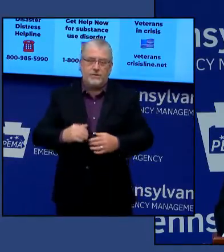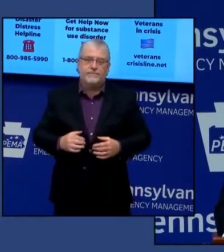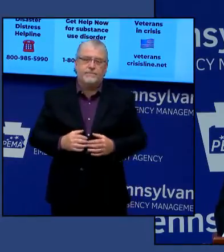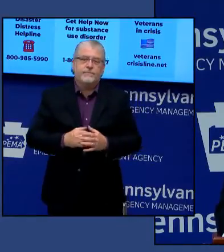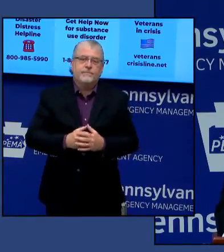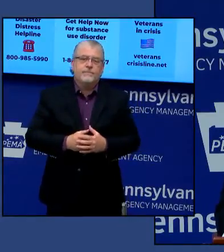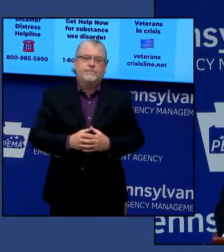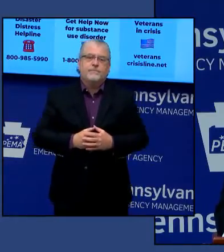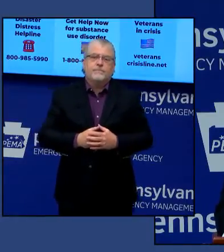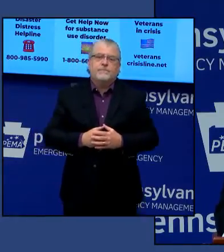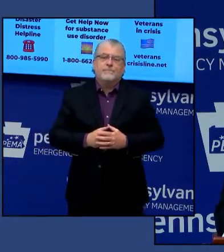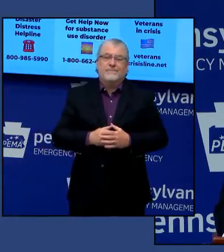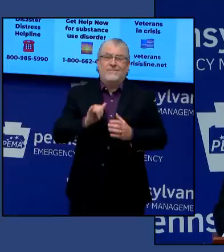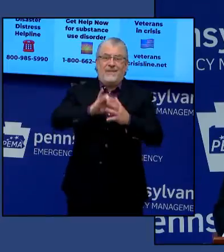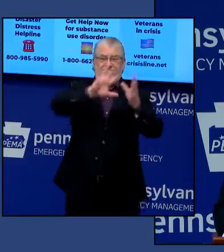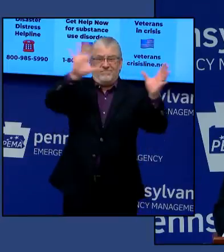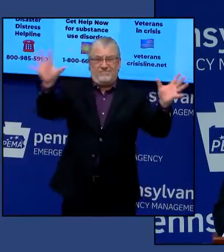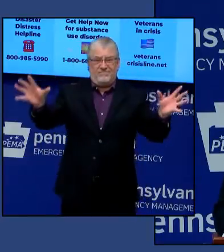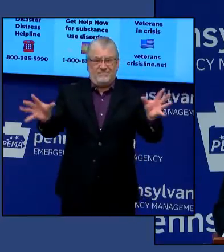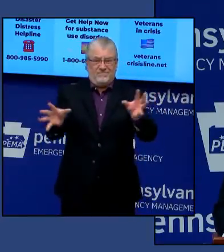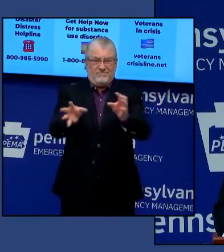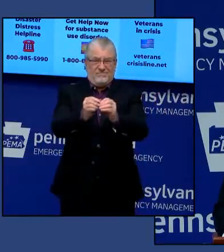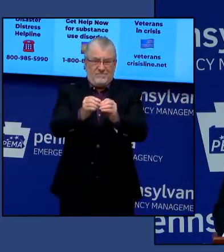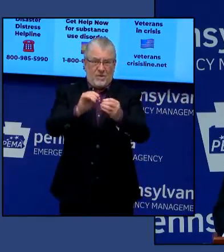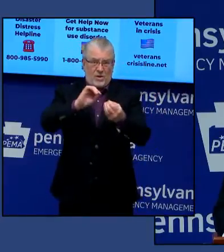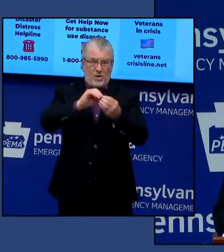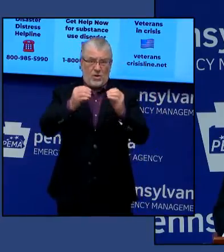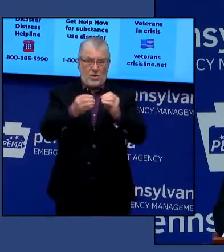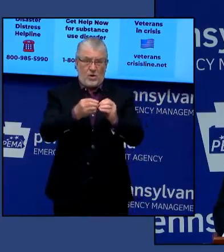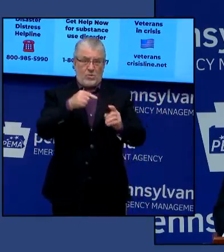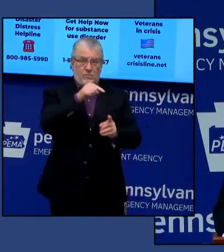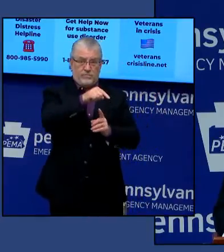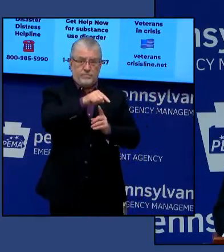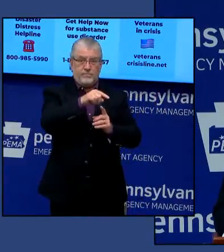2,278 of our total cases are in healthcare workers.